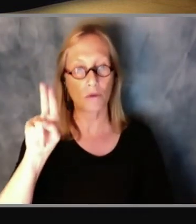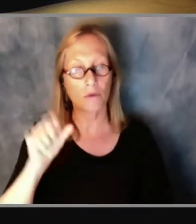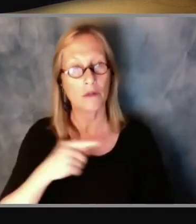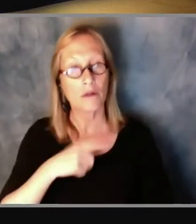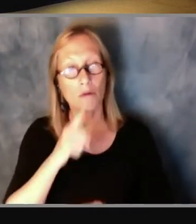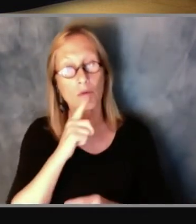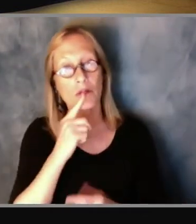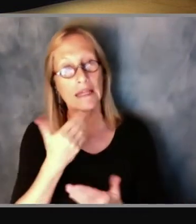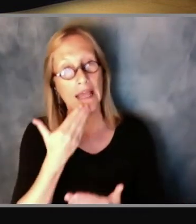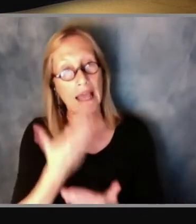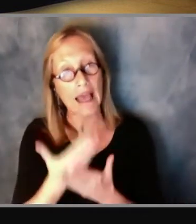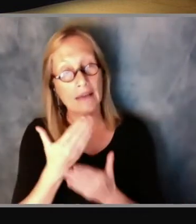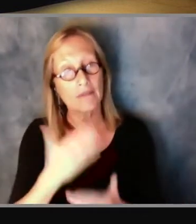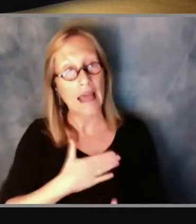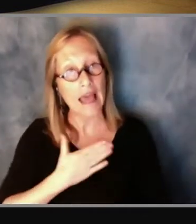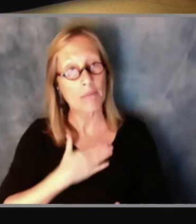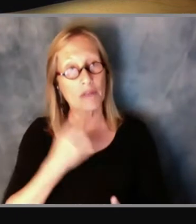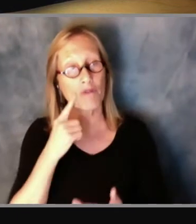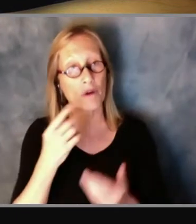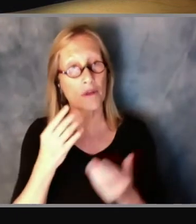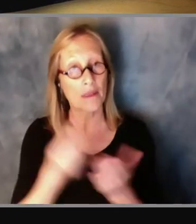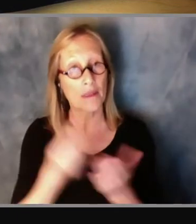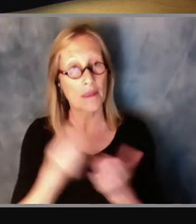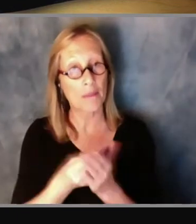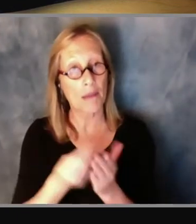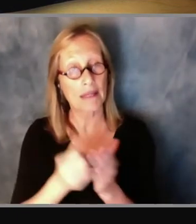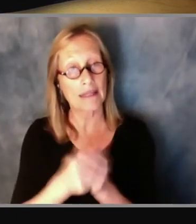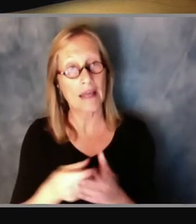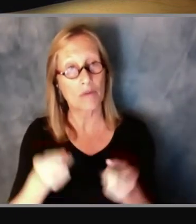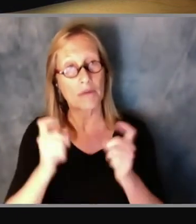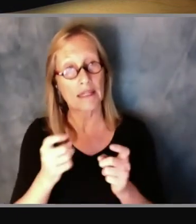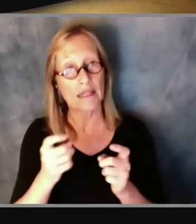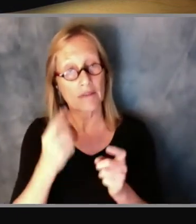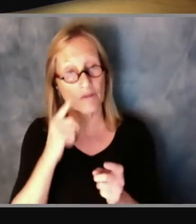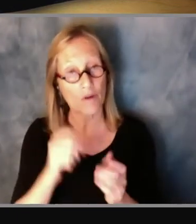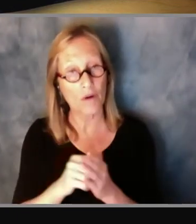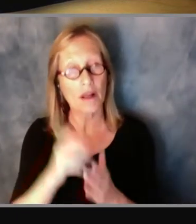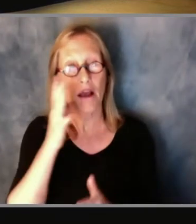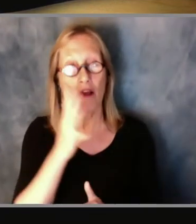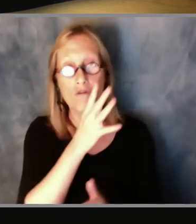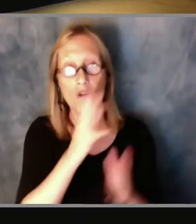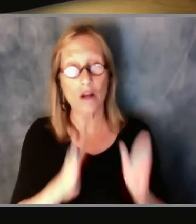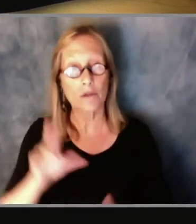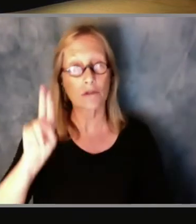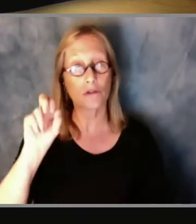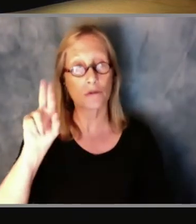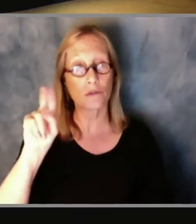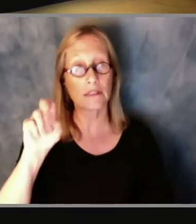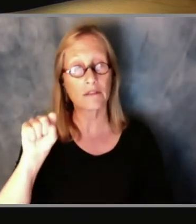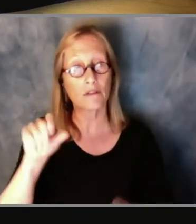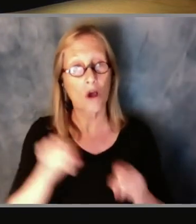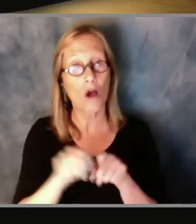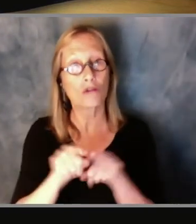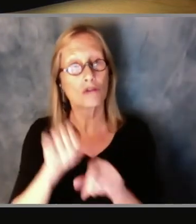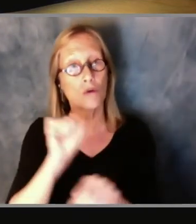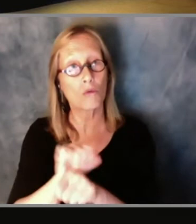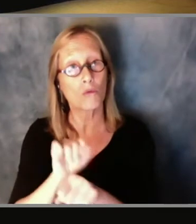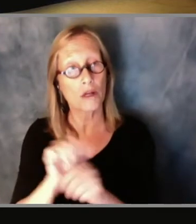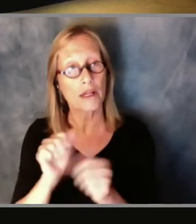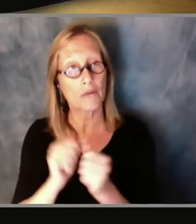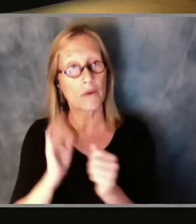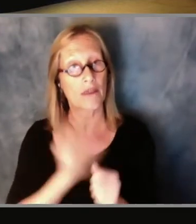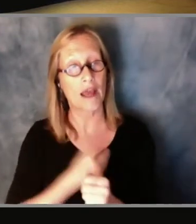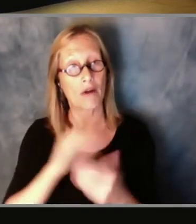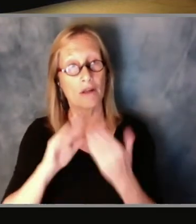have been advocating for. Farmers Union working with our community. When it comes to disability, we